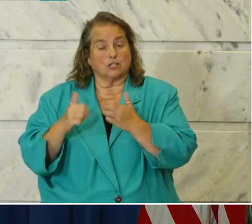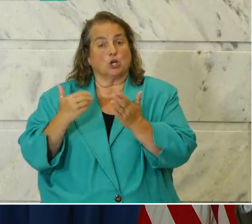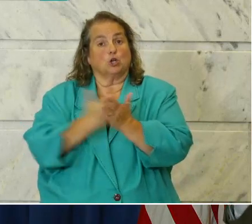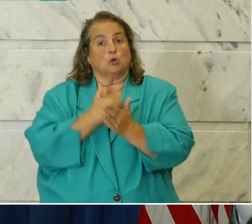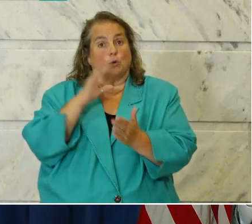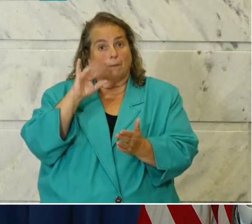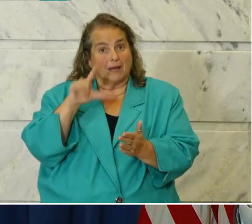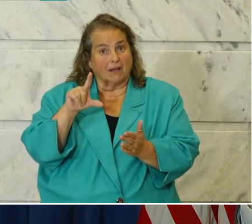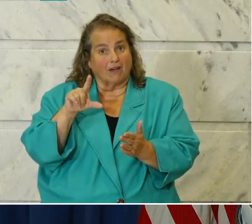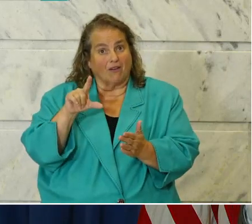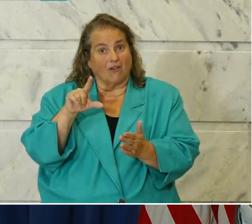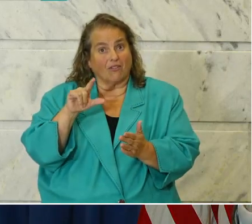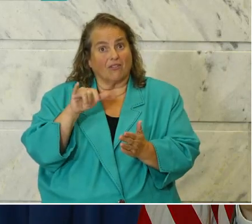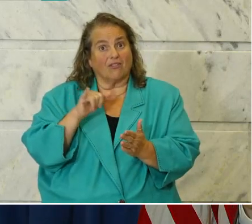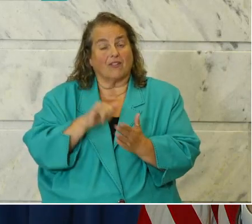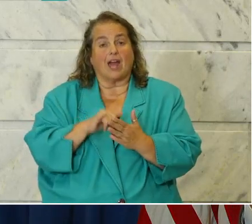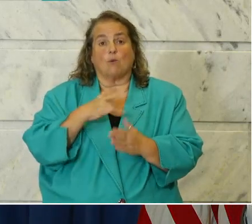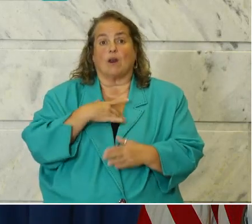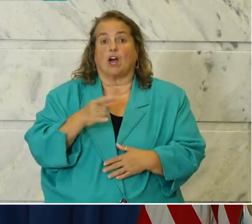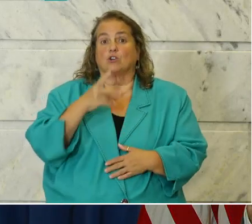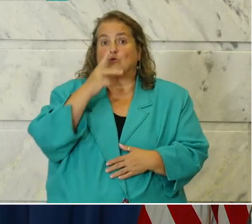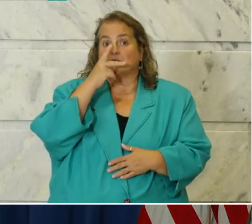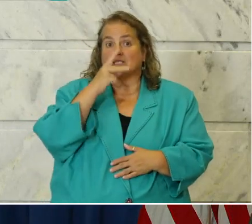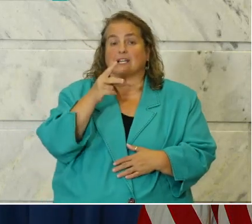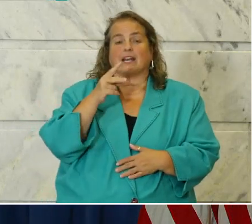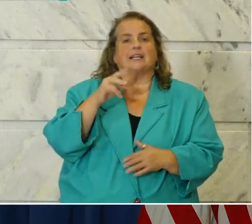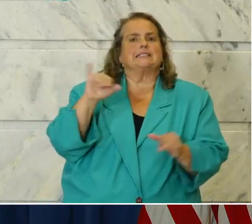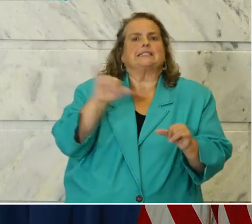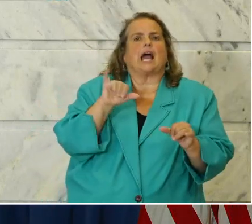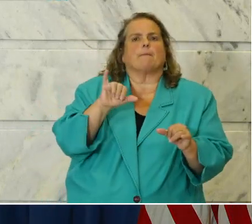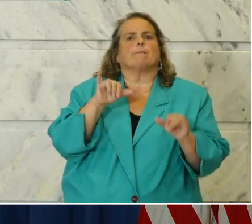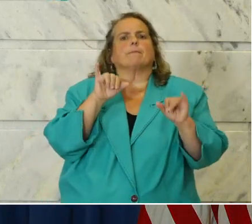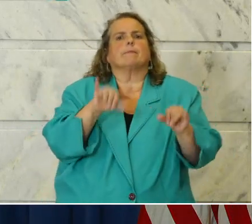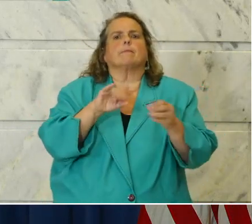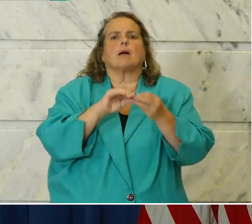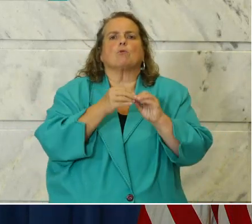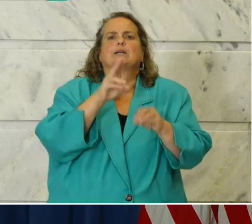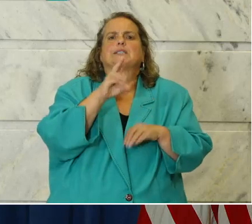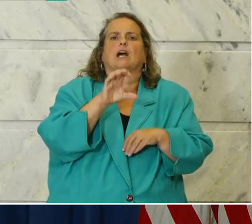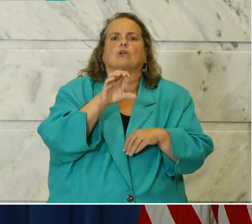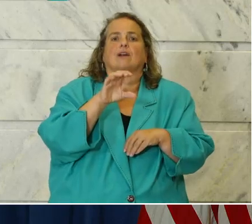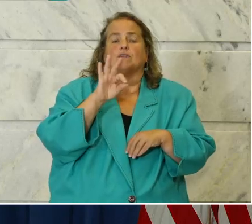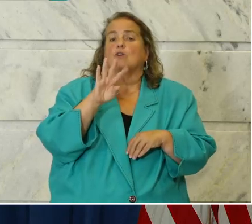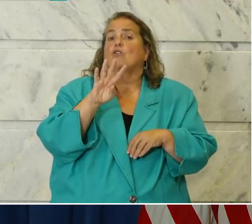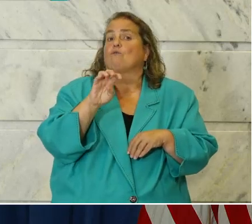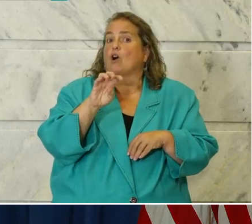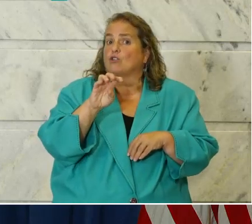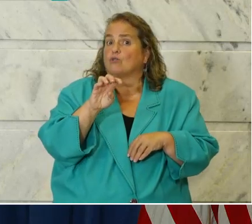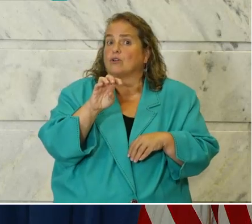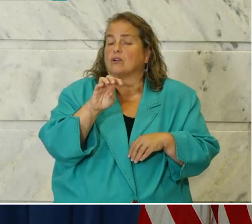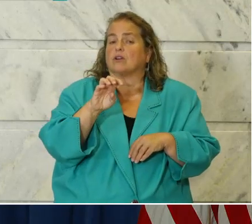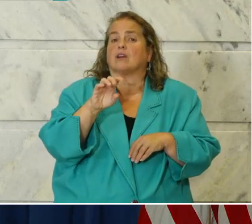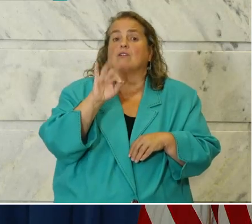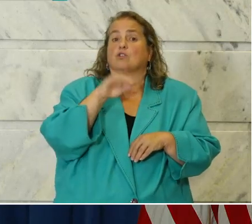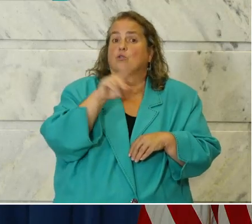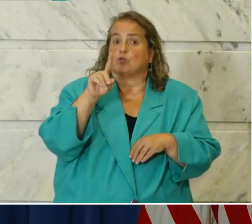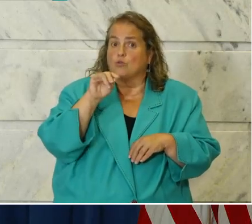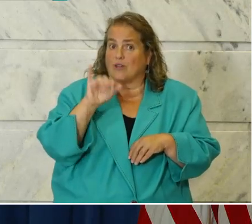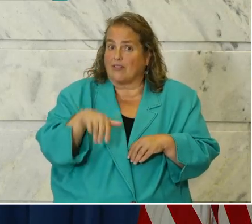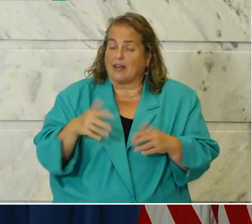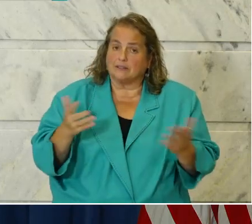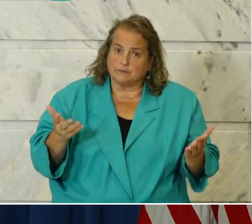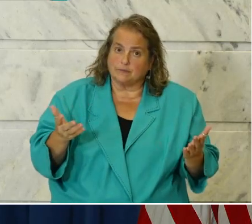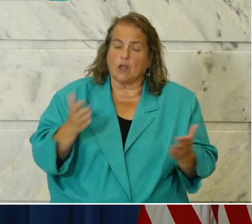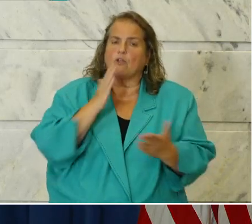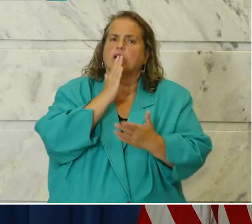bill that I would like to see re-ups the 600. But if they're going to go for 400, they do that. There are some